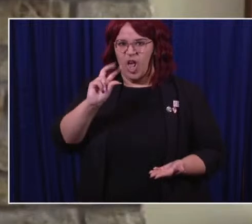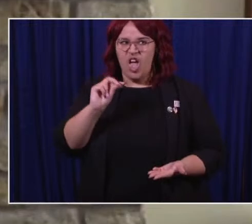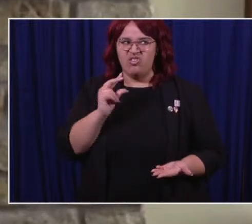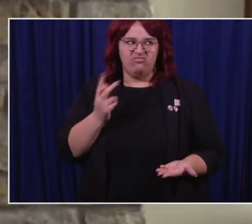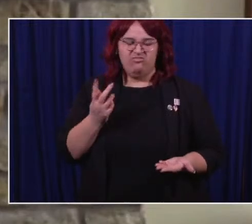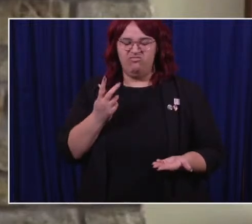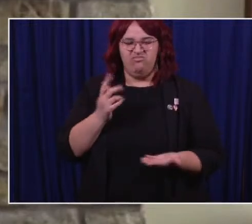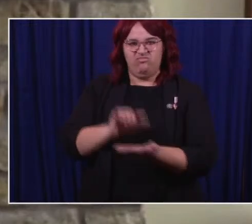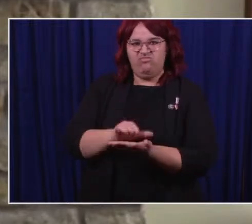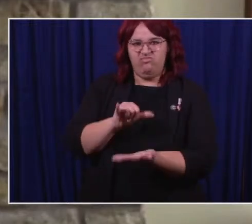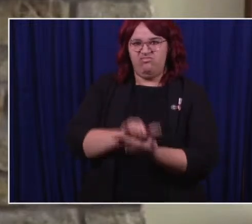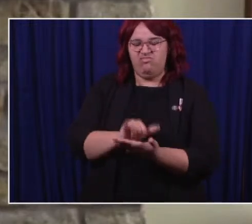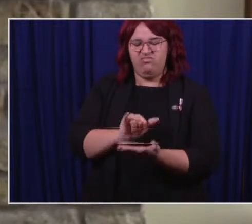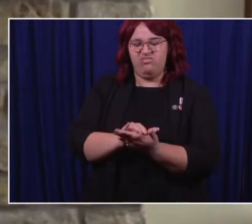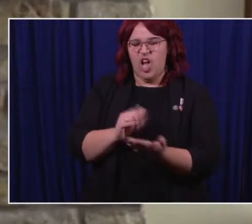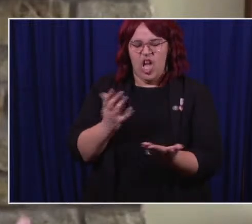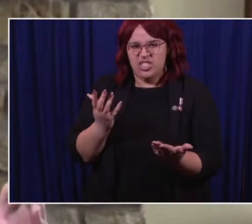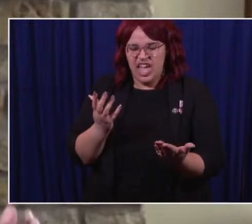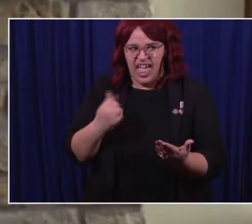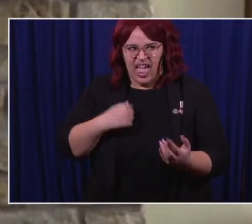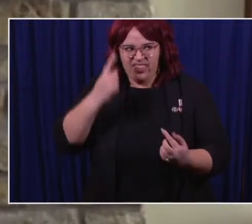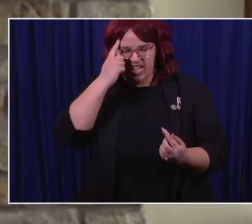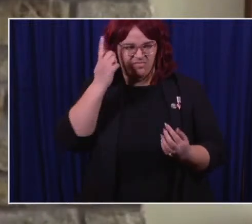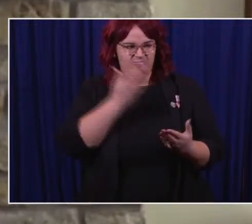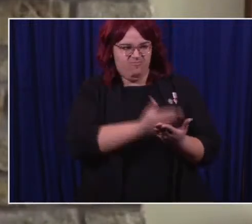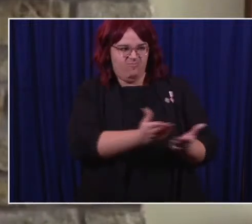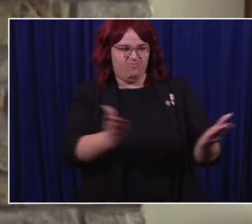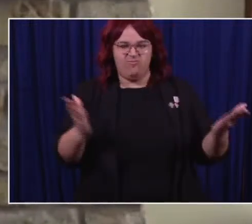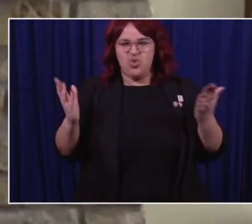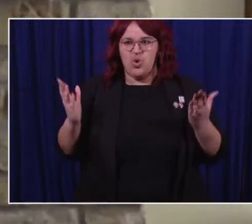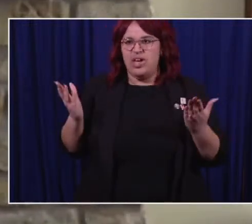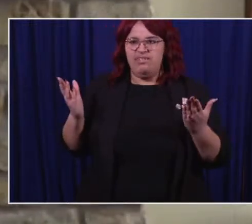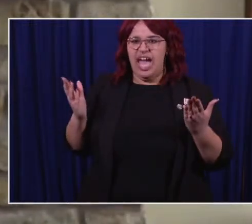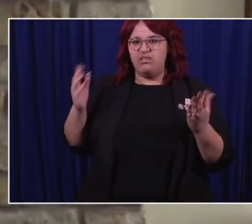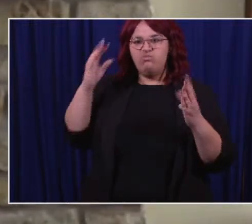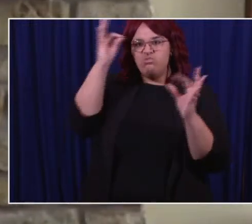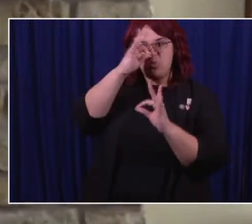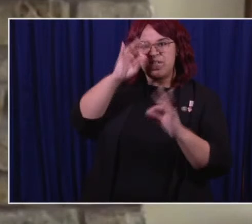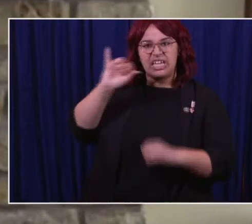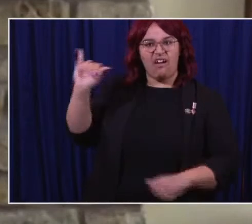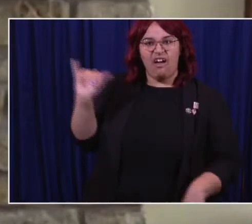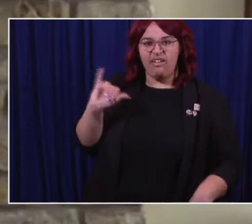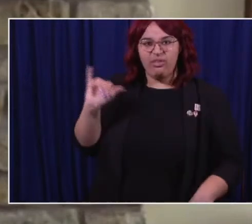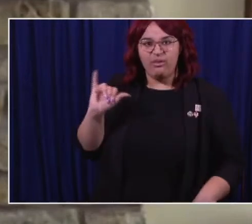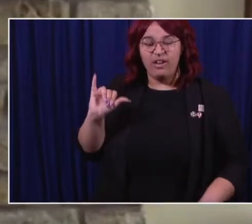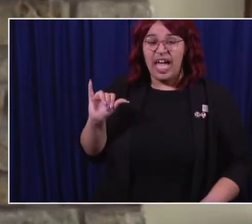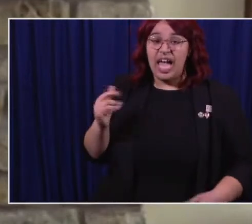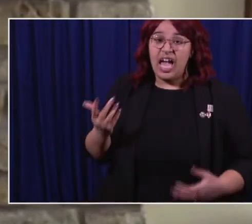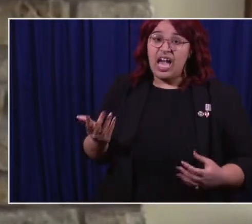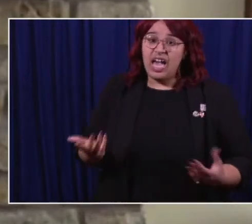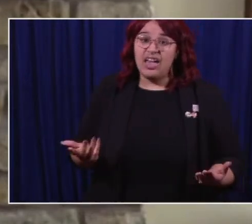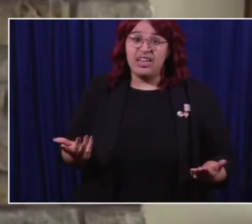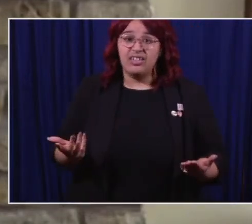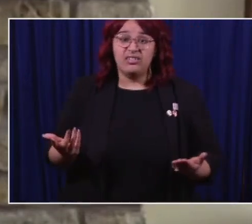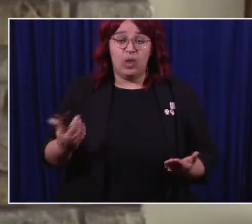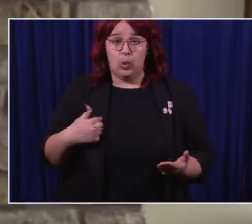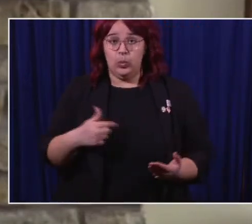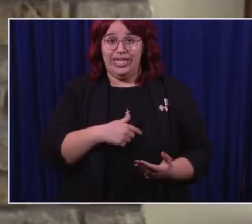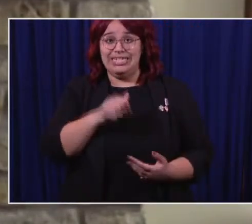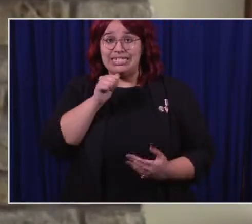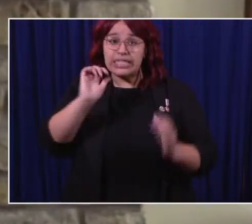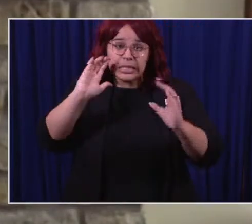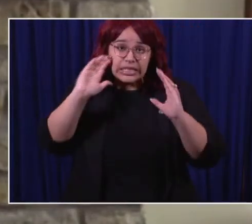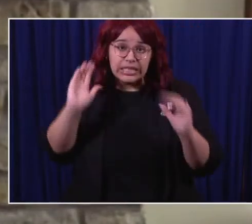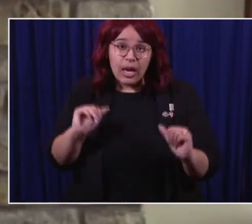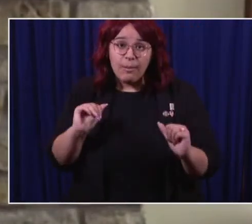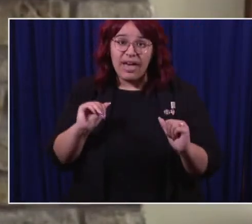be nationwide crossing this figure of 500,000 people dead. So no. And I was thinking